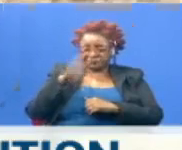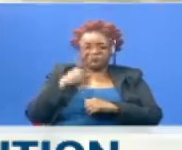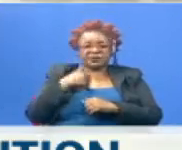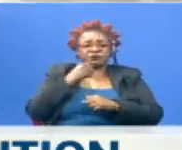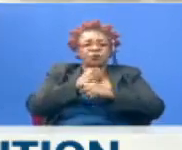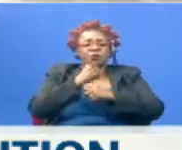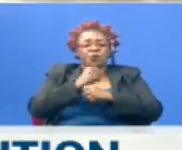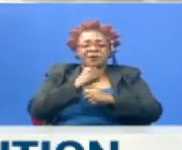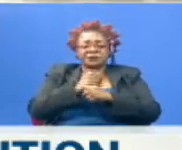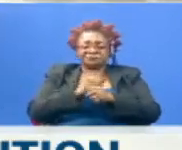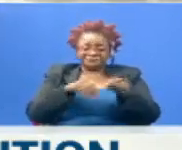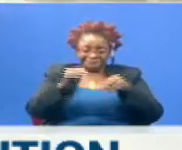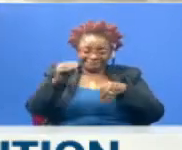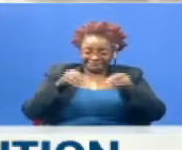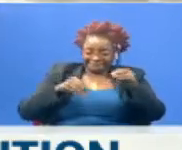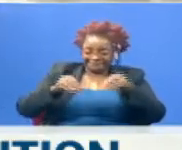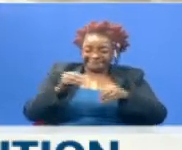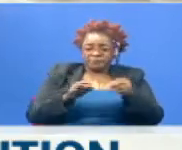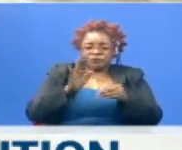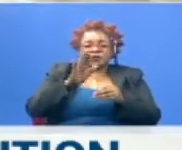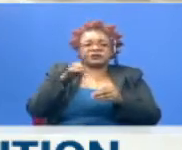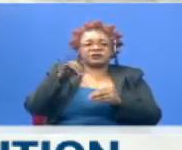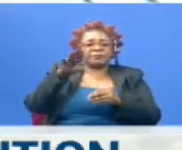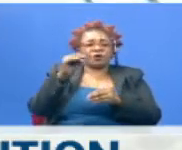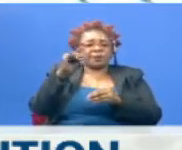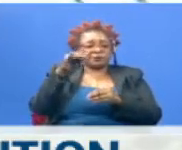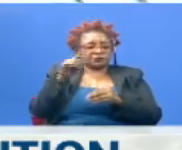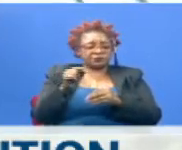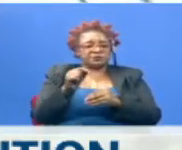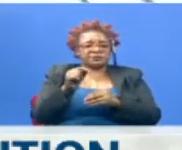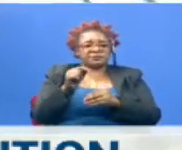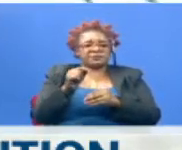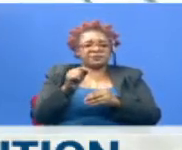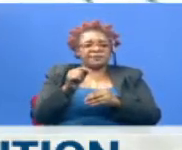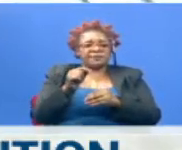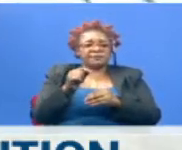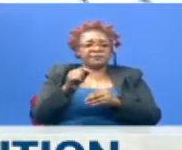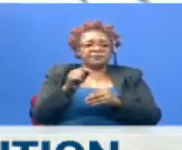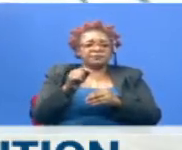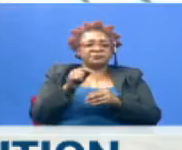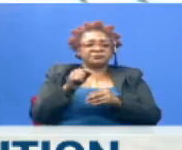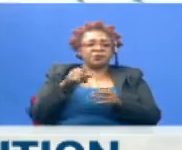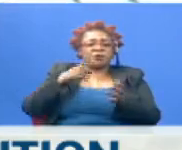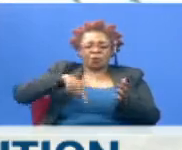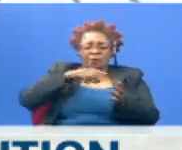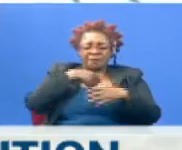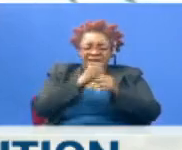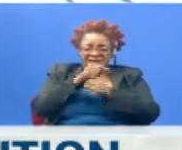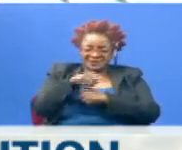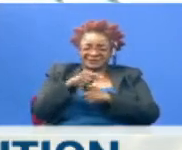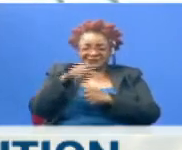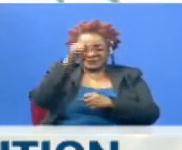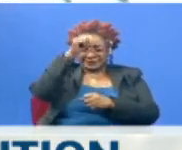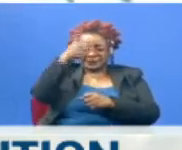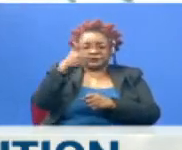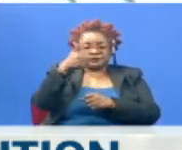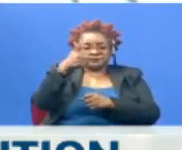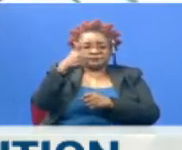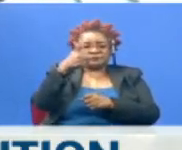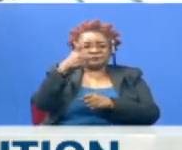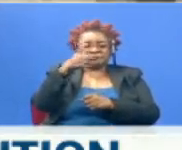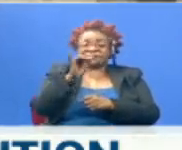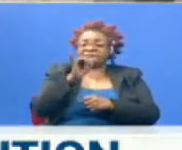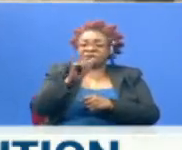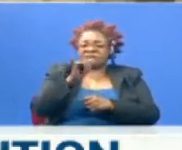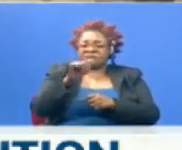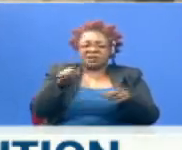workshop working on his prototype robotic project. Meaning that we are making it very intelligent. The sole purpose of the robot that resembles a